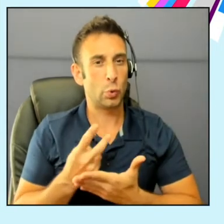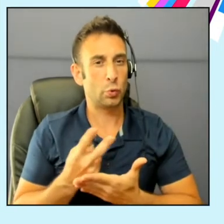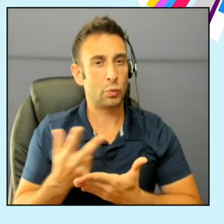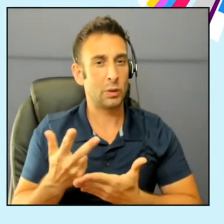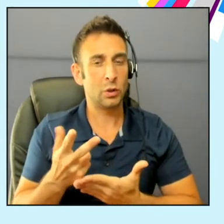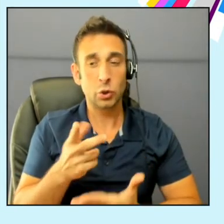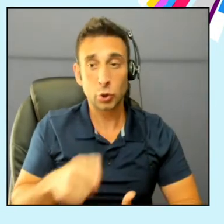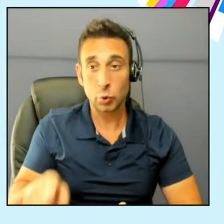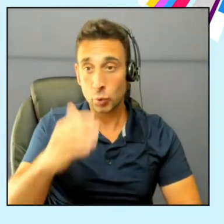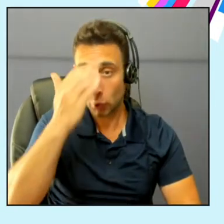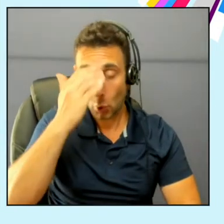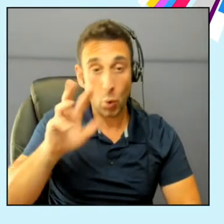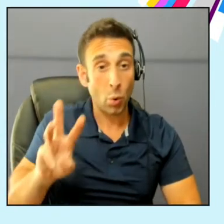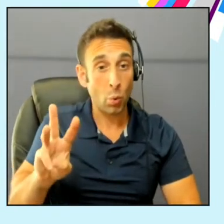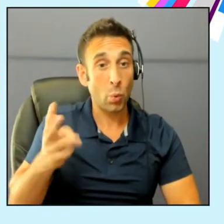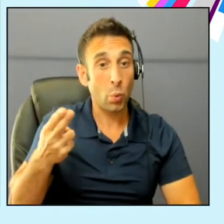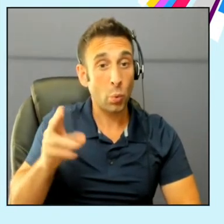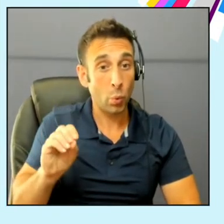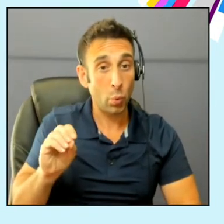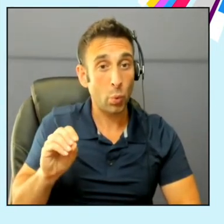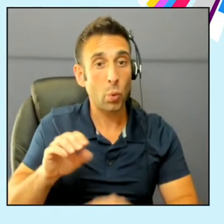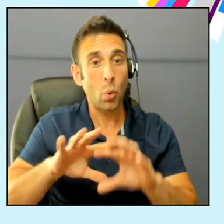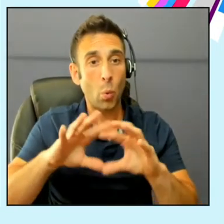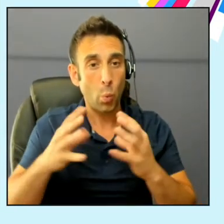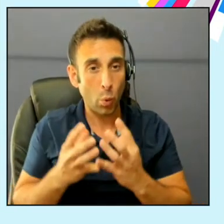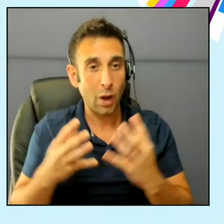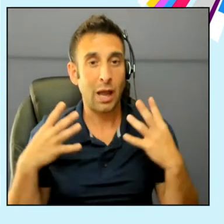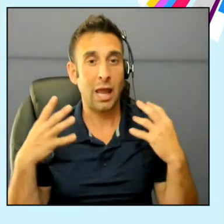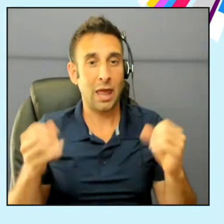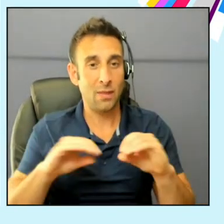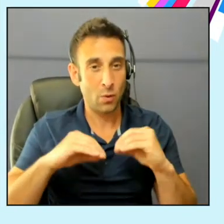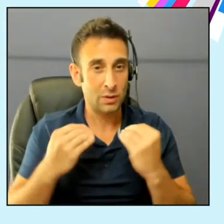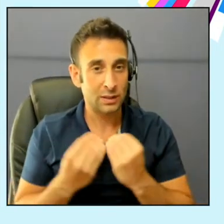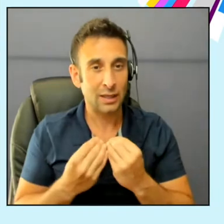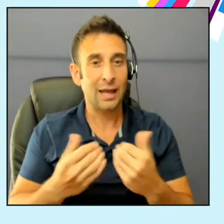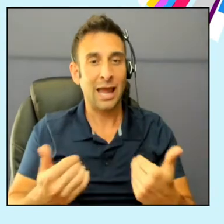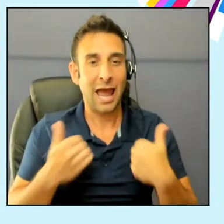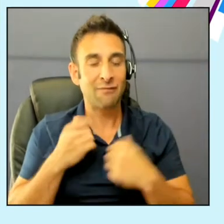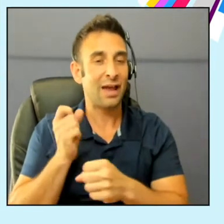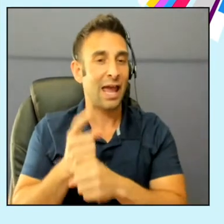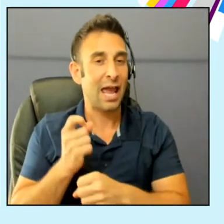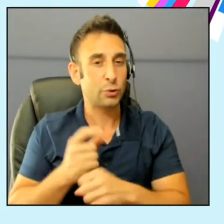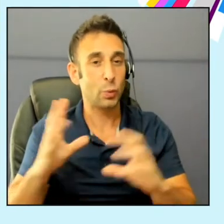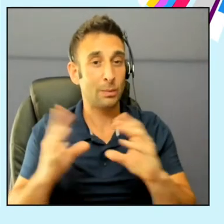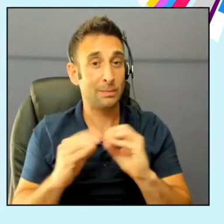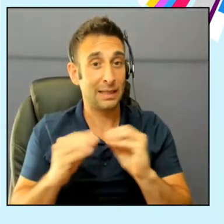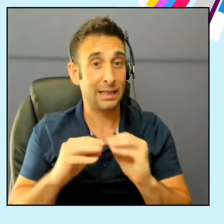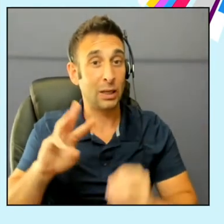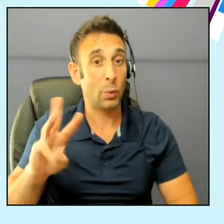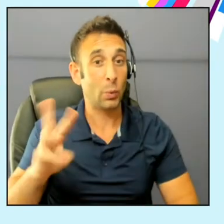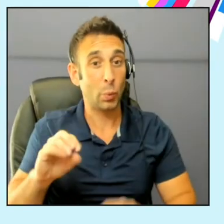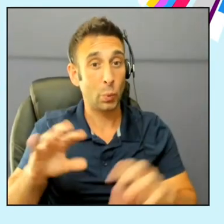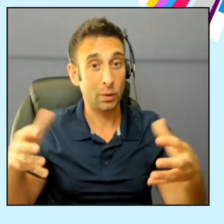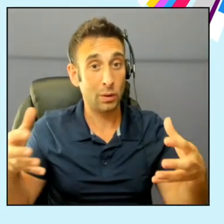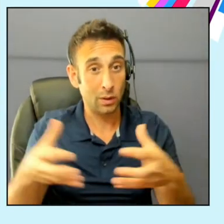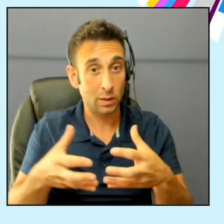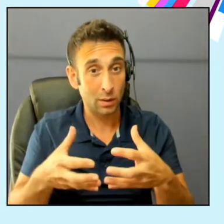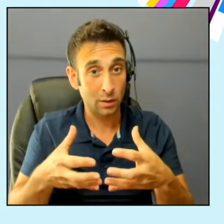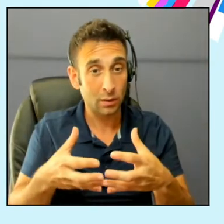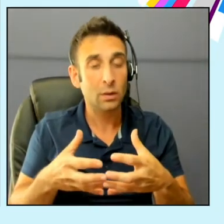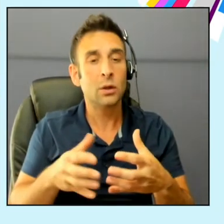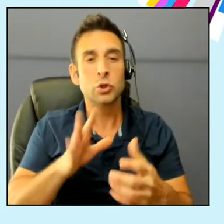Health Organization has an annual meeting called the World Health Assembly. Here, key language was being discussed